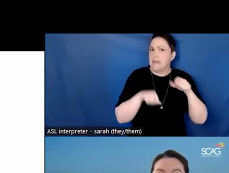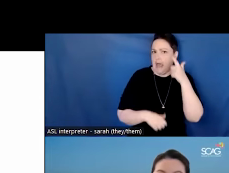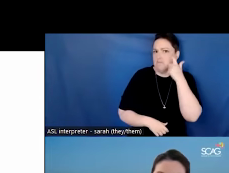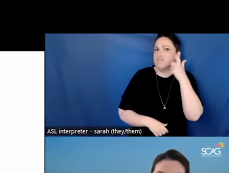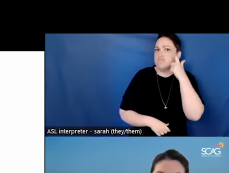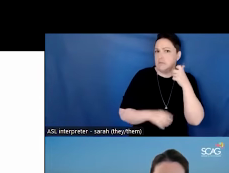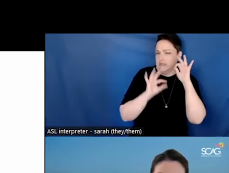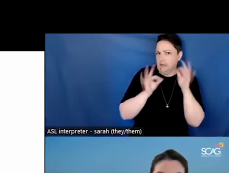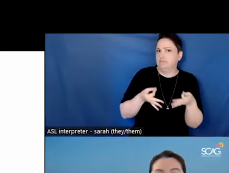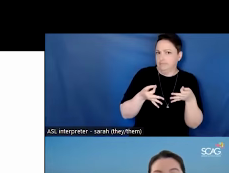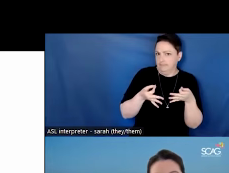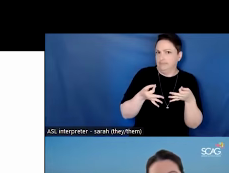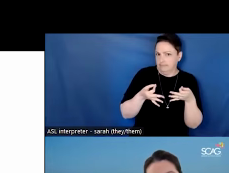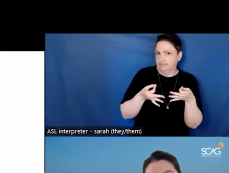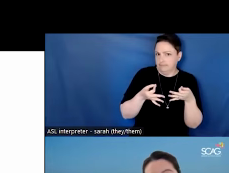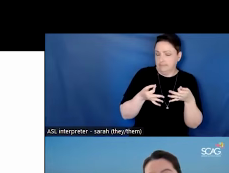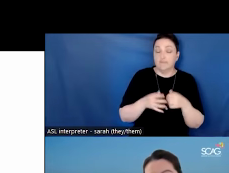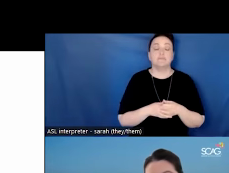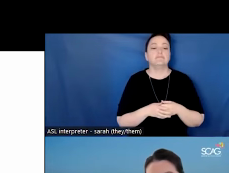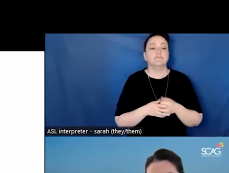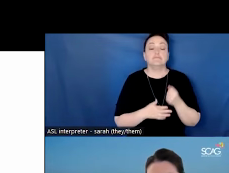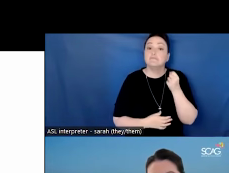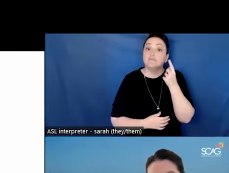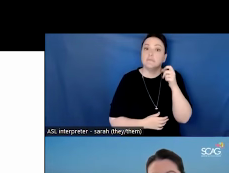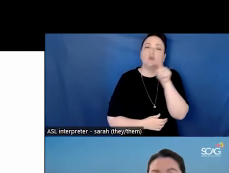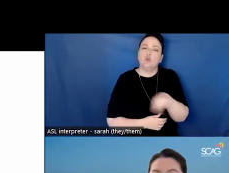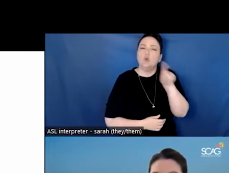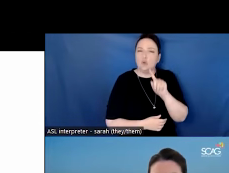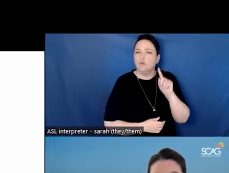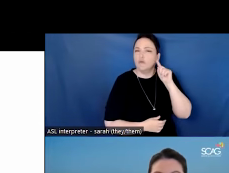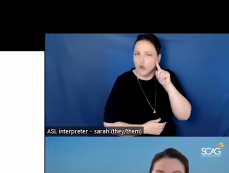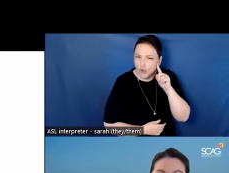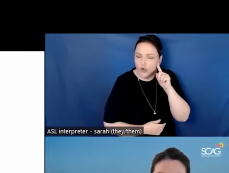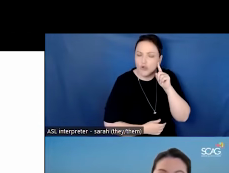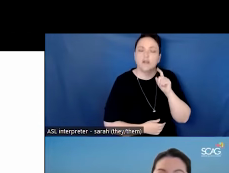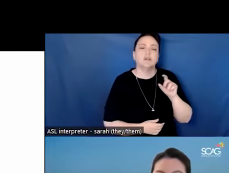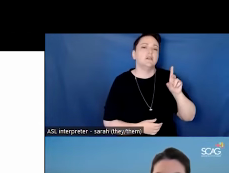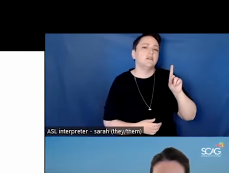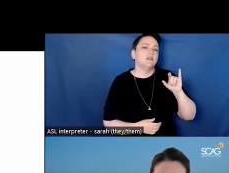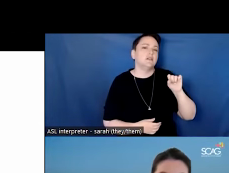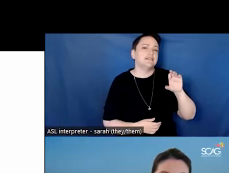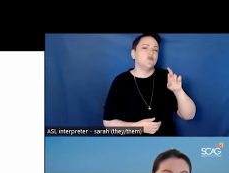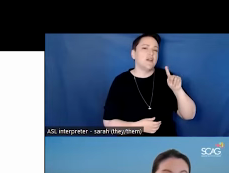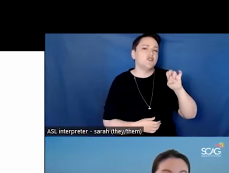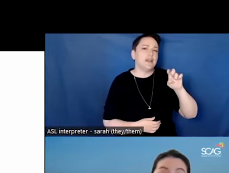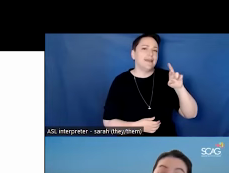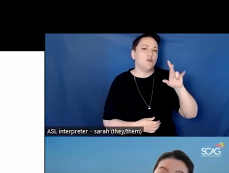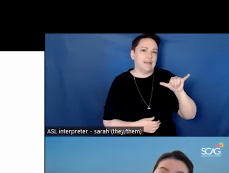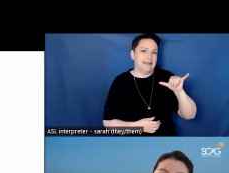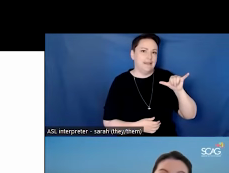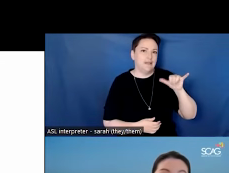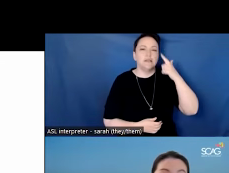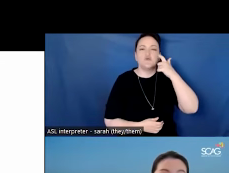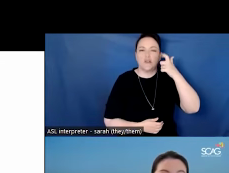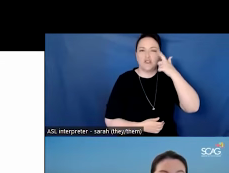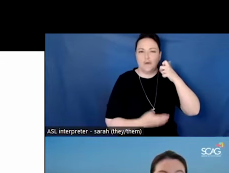over the action of project. And this is something that you have heard the terminology called discretionary project. In